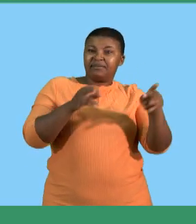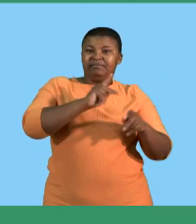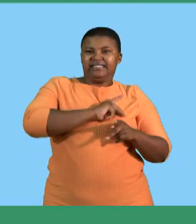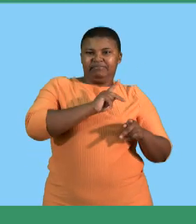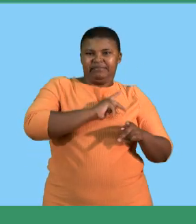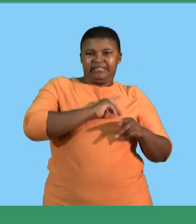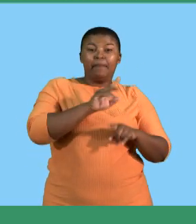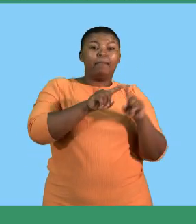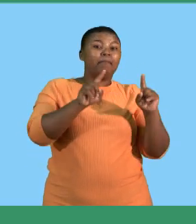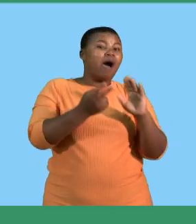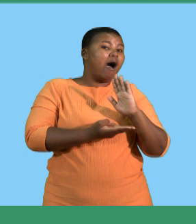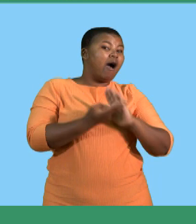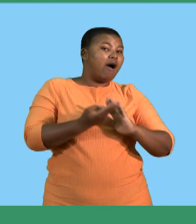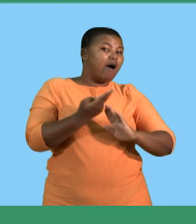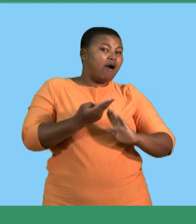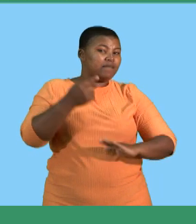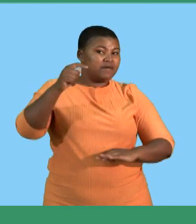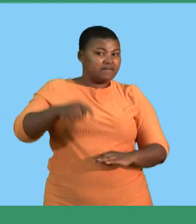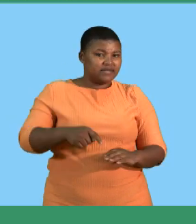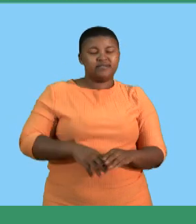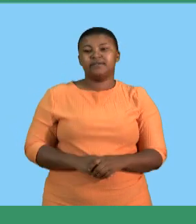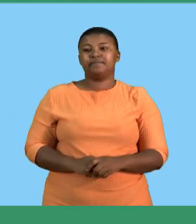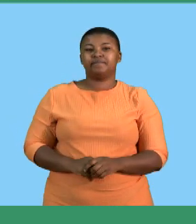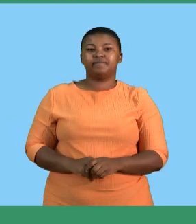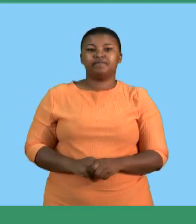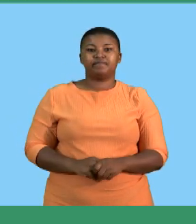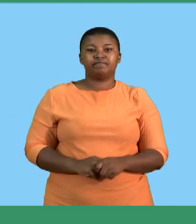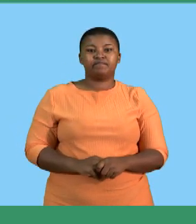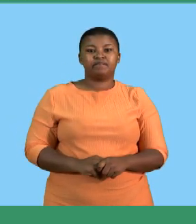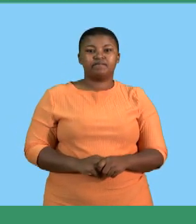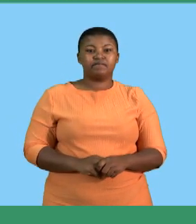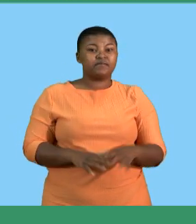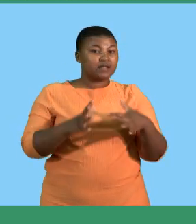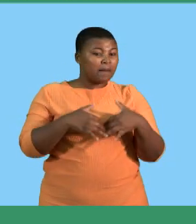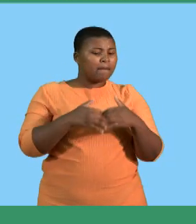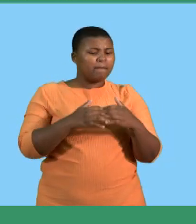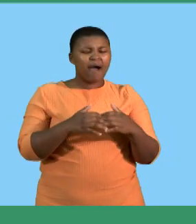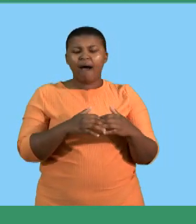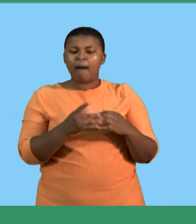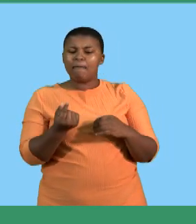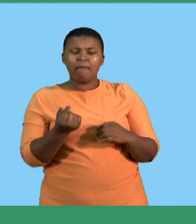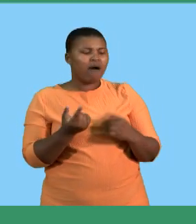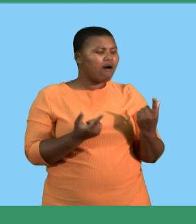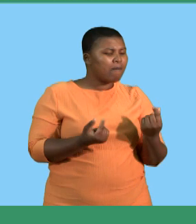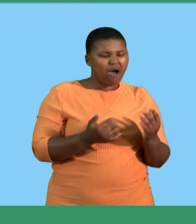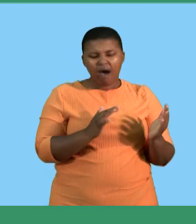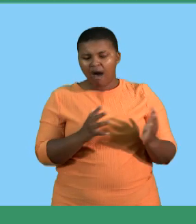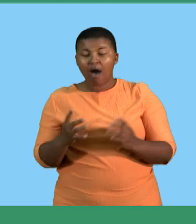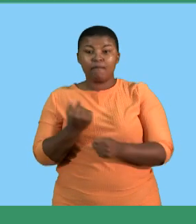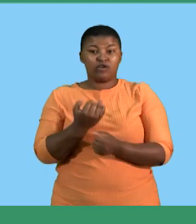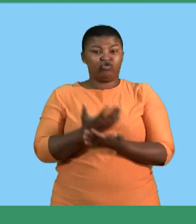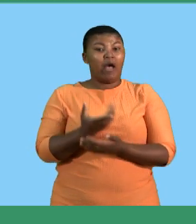they compile the financial statements and they keep them up to date. They drew up a budget to make sure we have enough